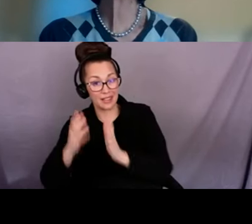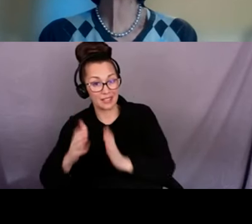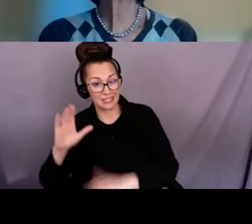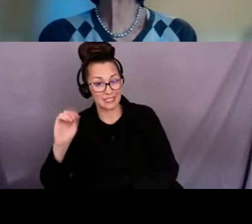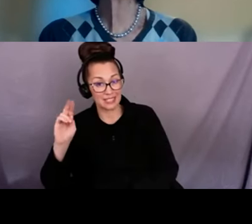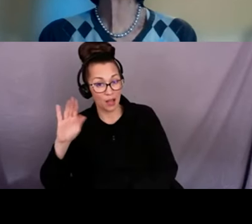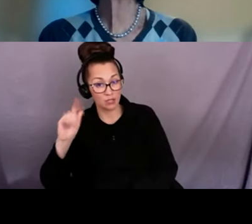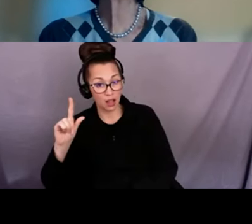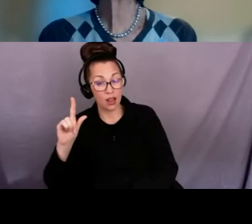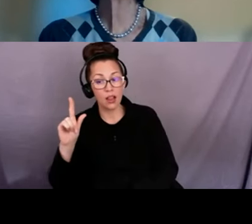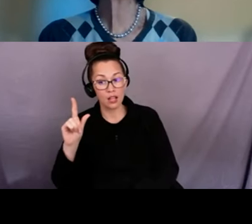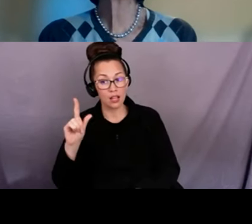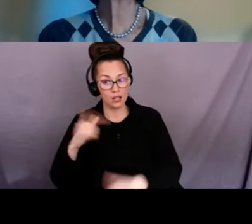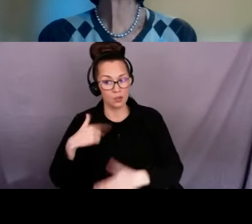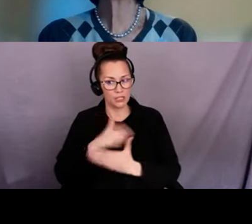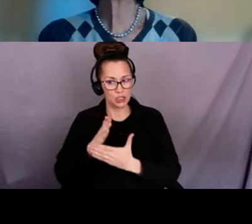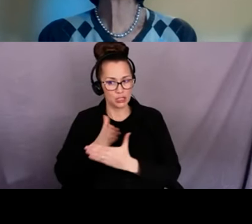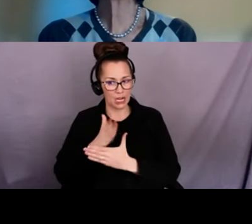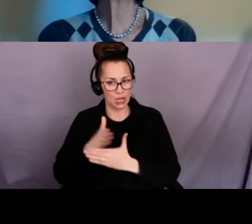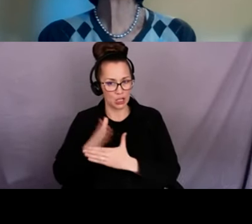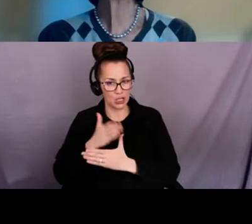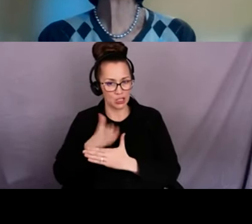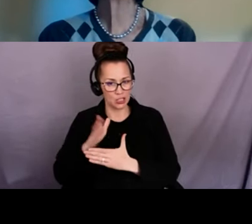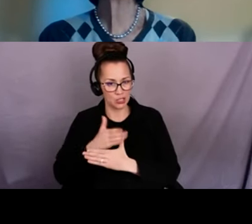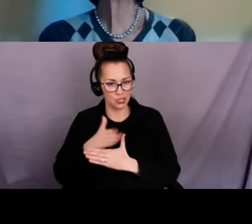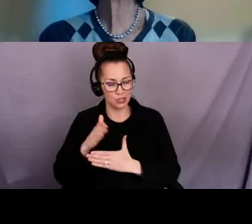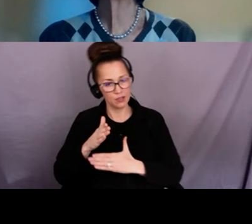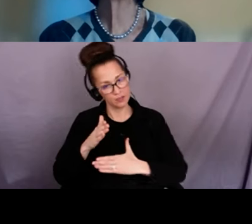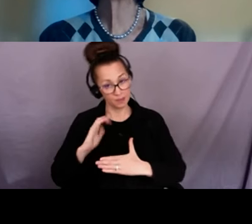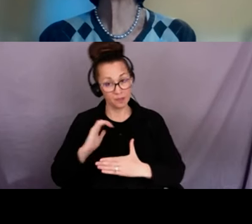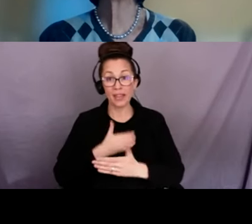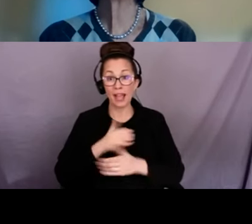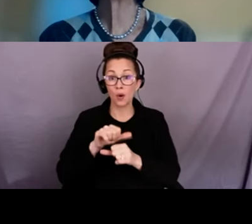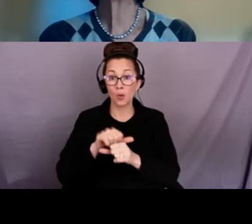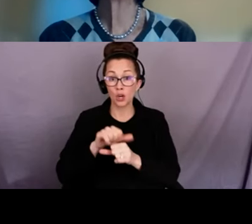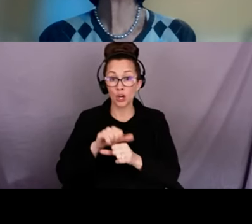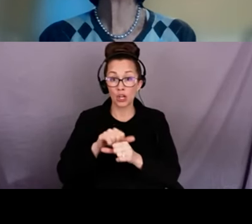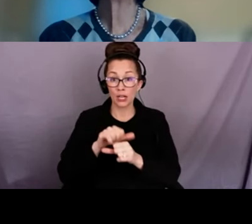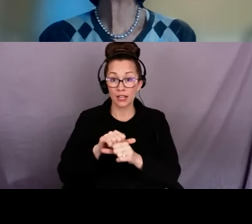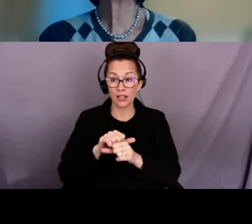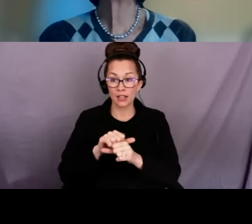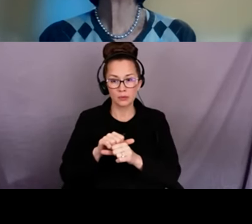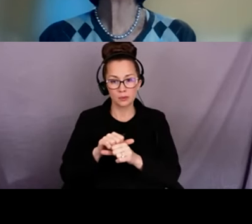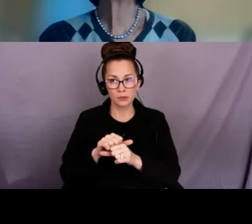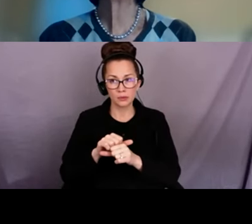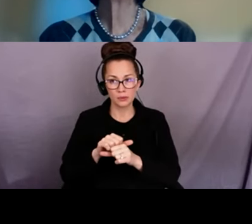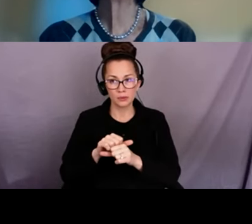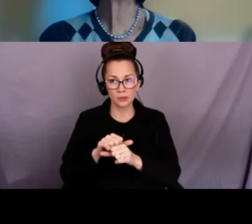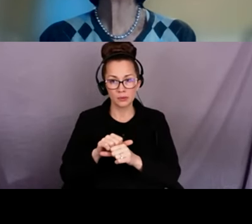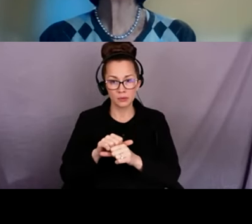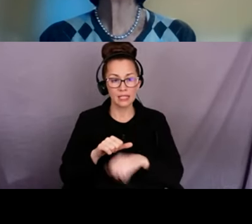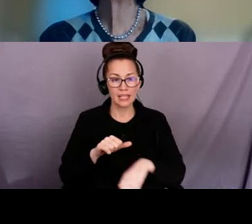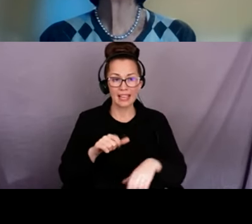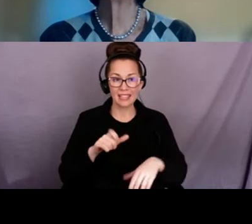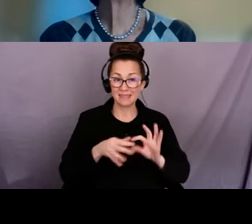share with respect to defendants' compliance. Our work, as I said, is conducted almost lockstep with the